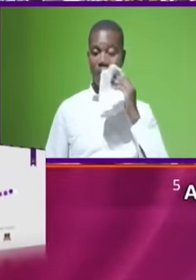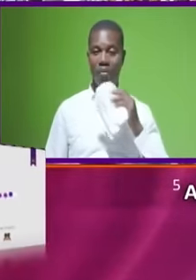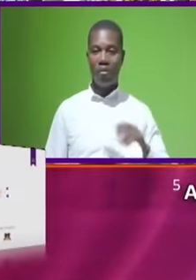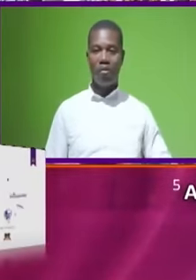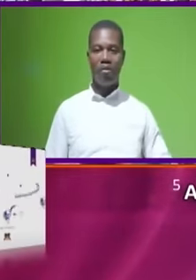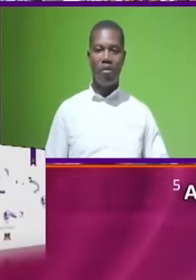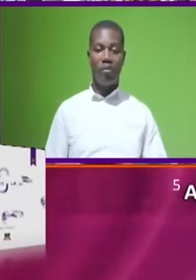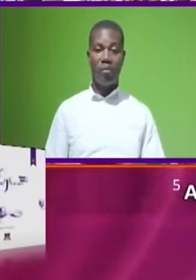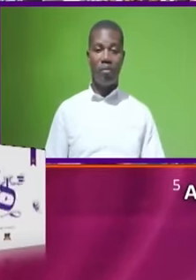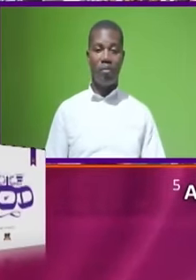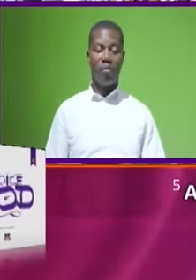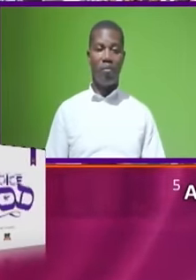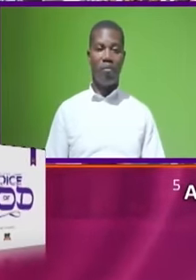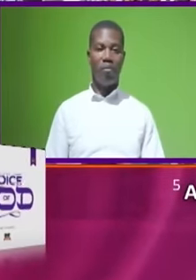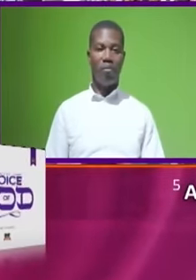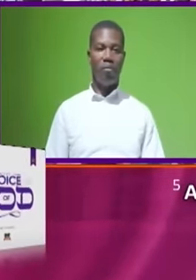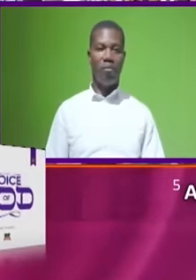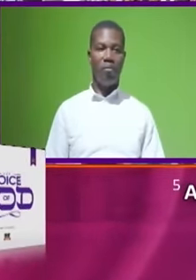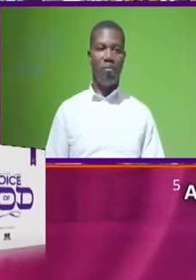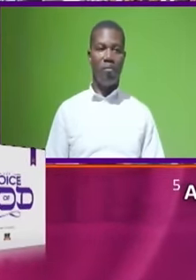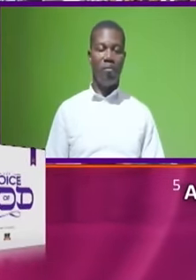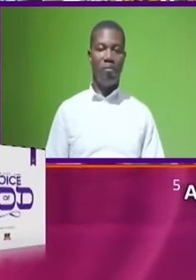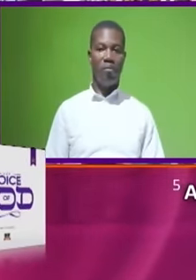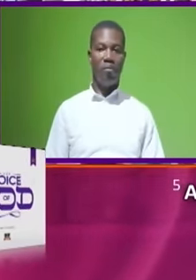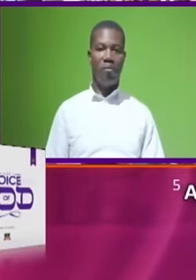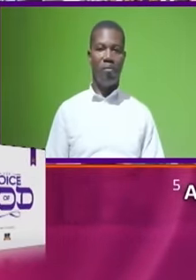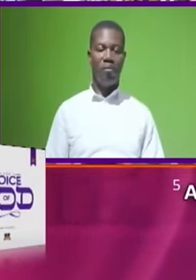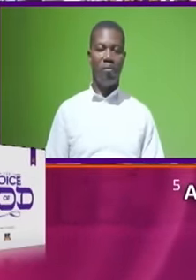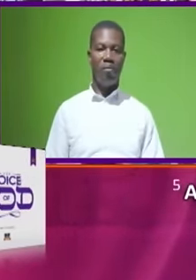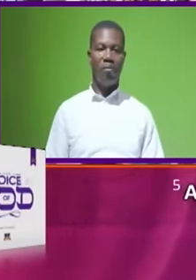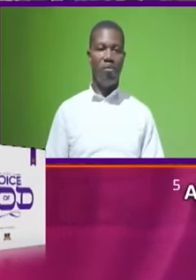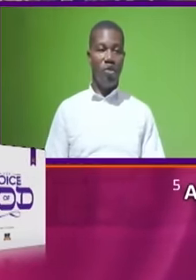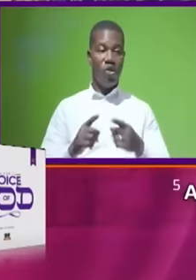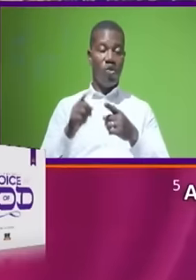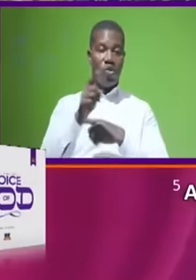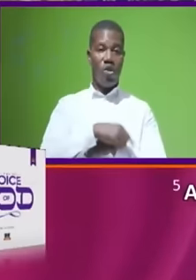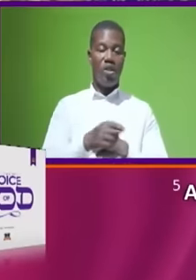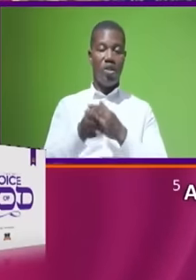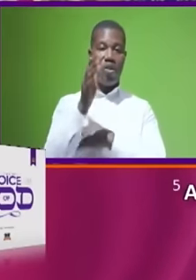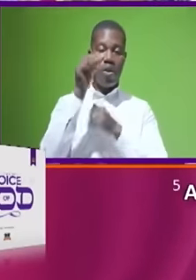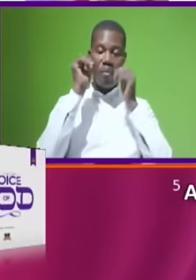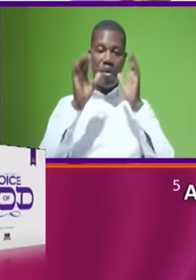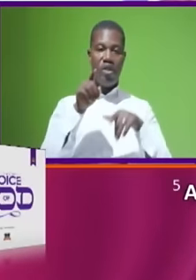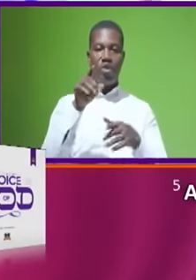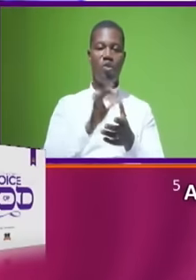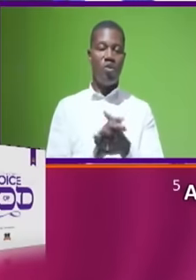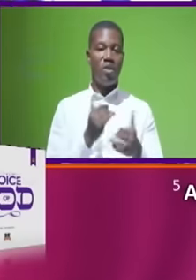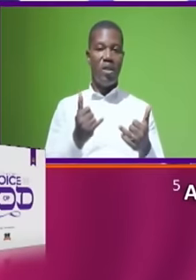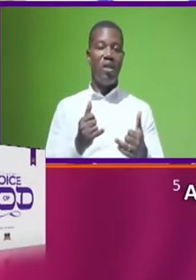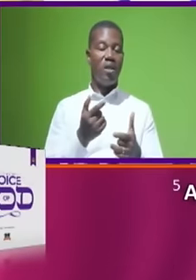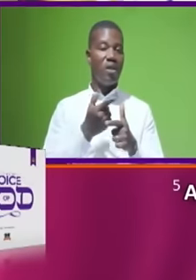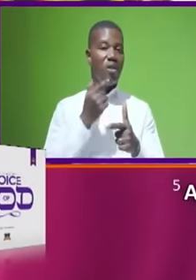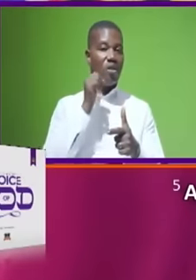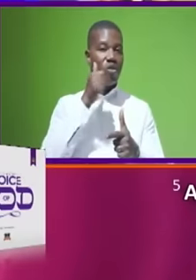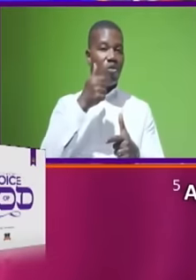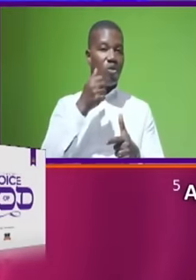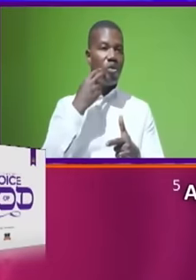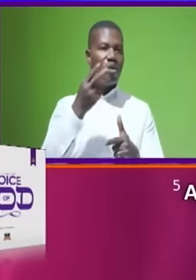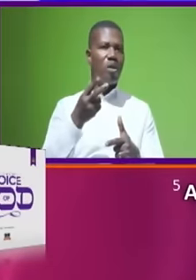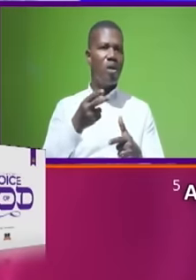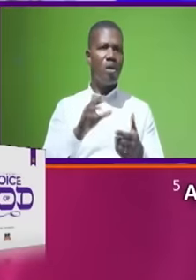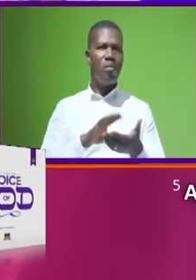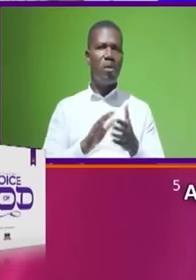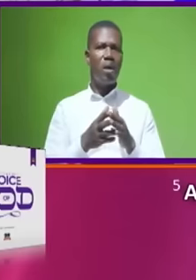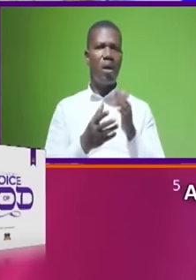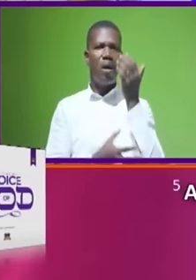a custodian of our money. How can we tell? Say na ya nyame ahira we. Na fe de enu a kena de kena wo na ahia we